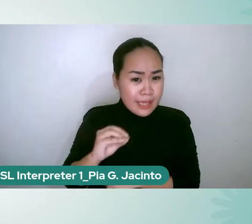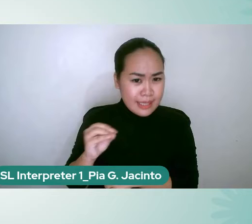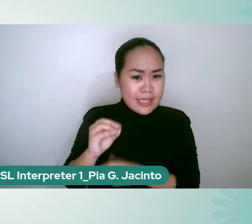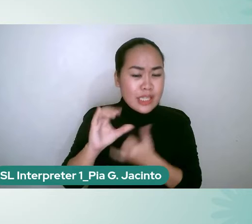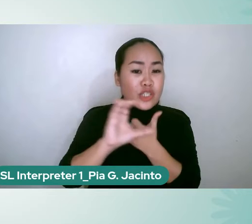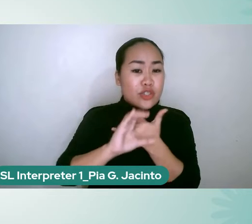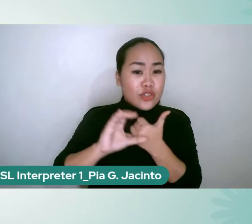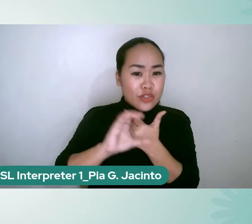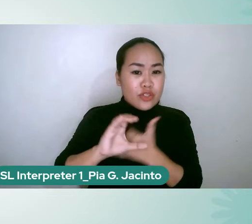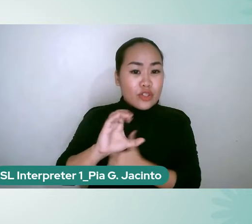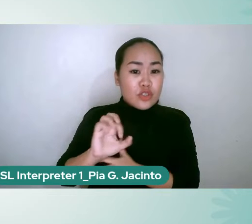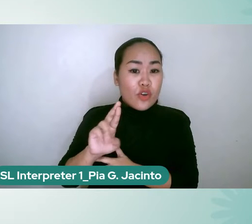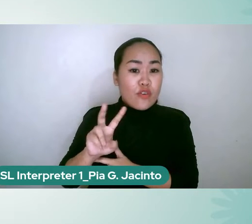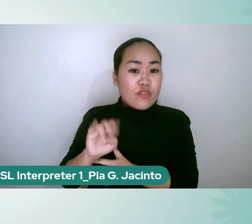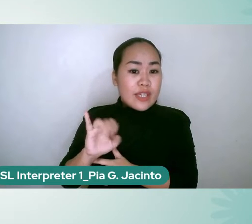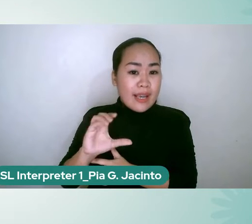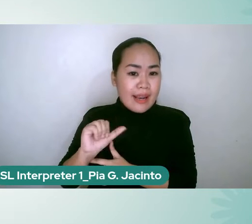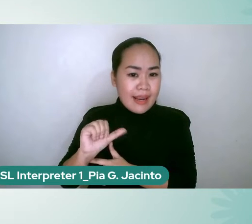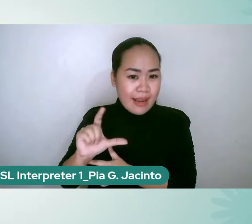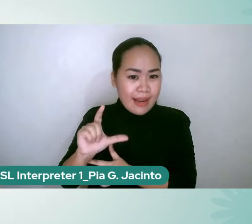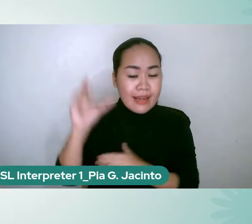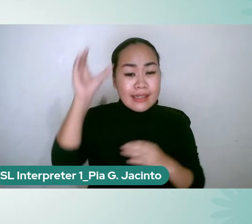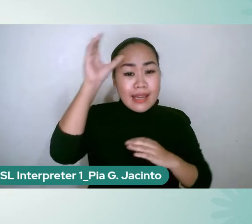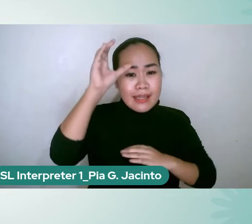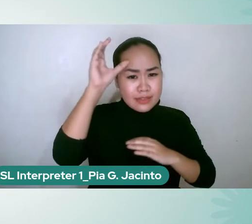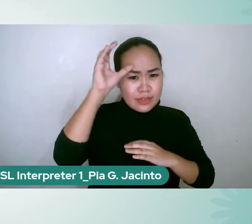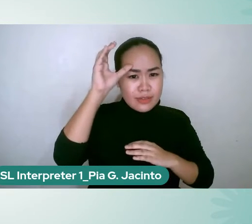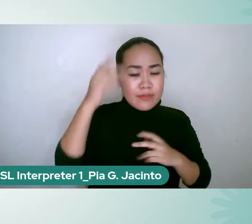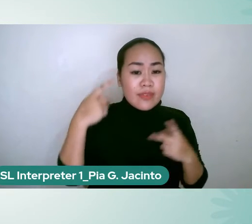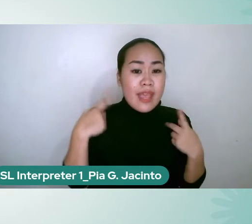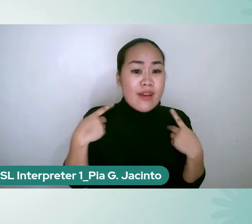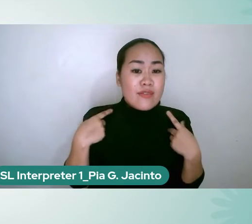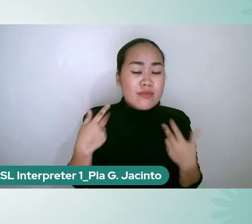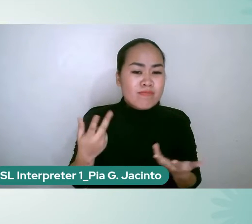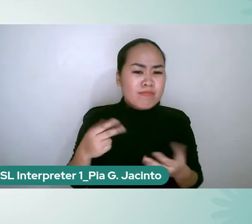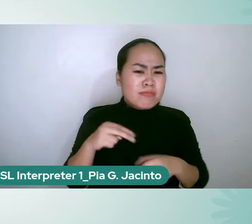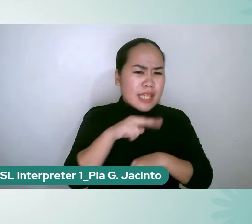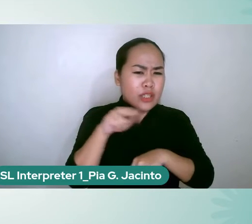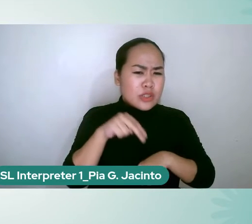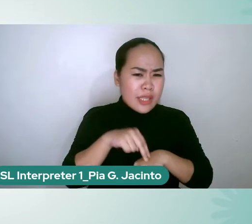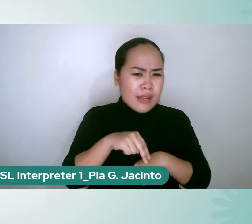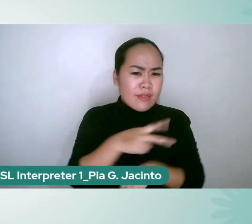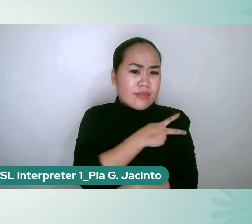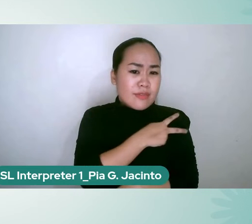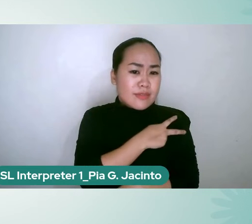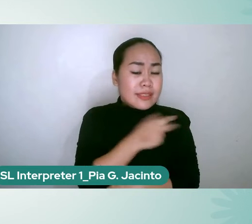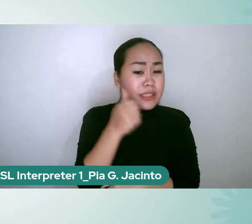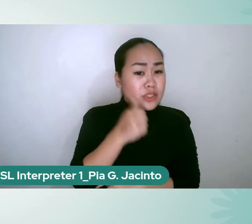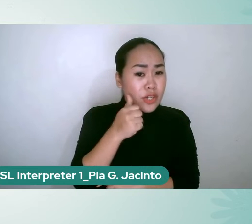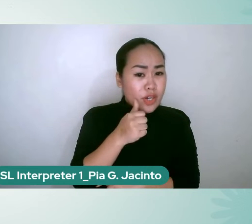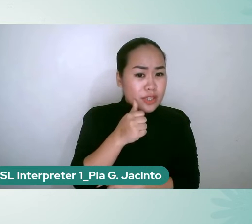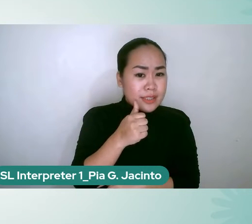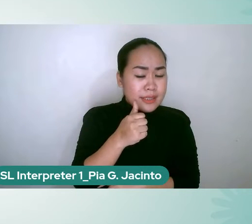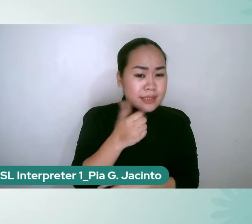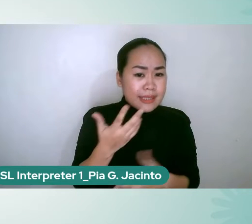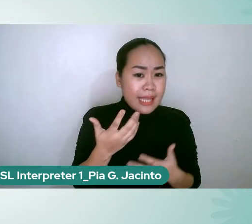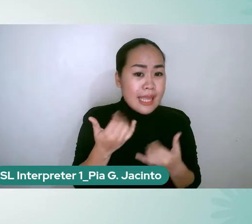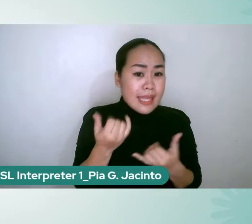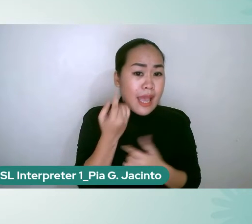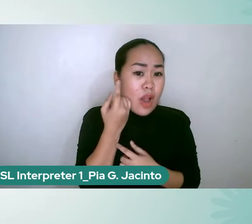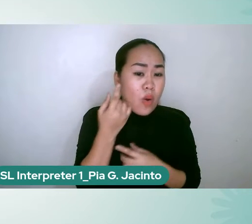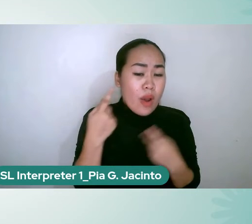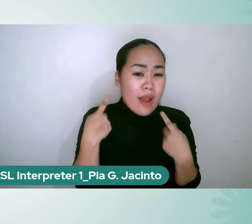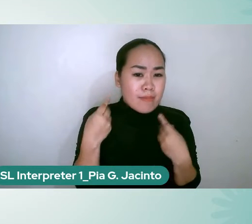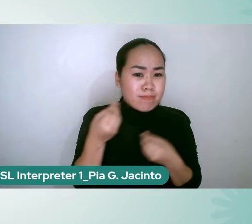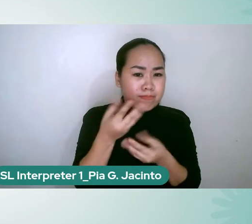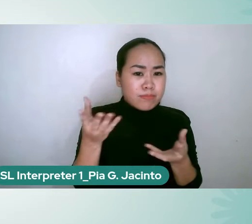detected early. Concurrent with national vaccination of girls against HPV, the recent published WHO guideline